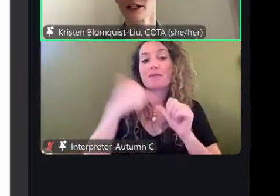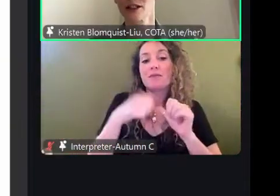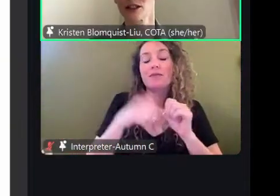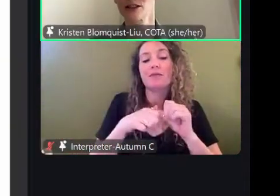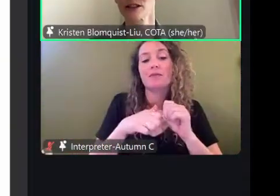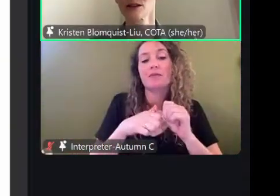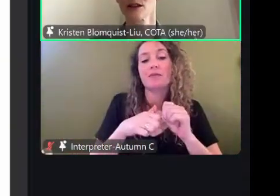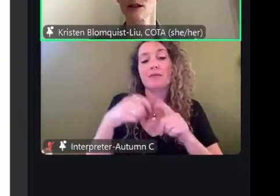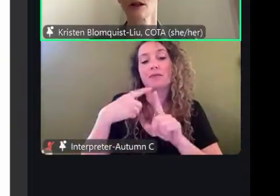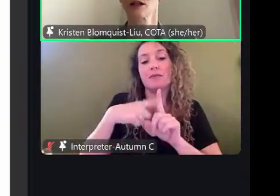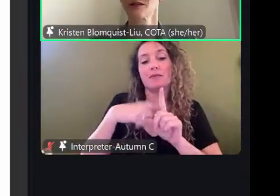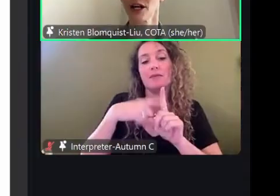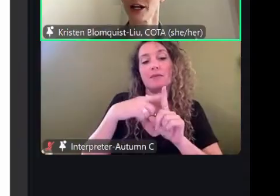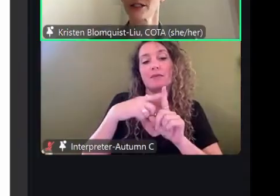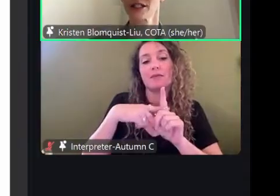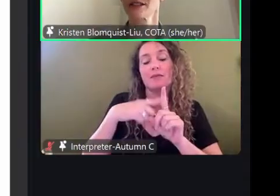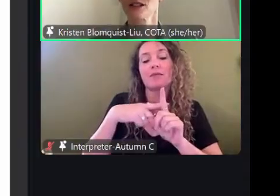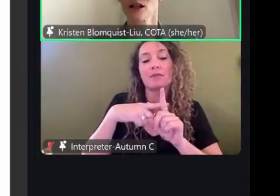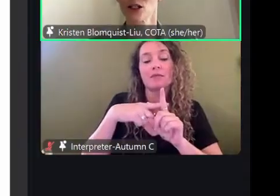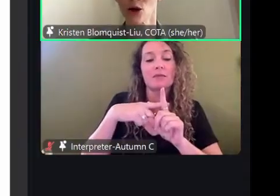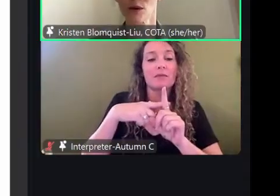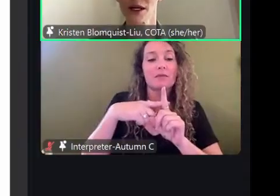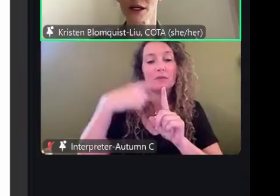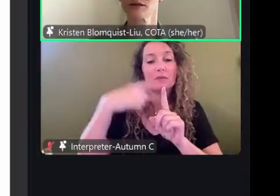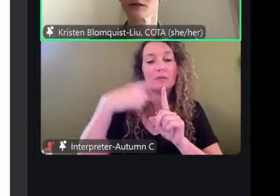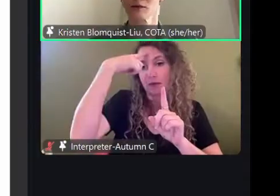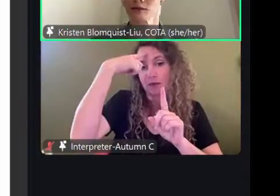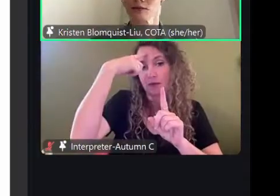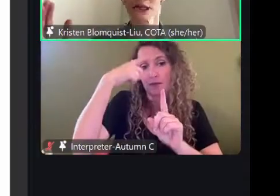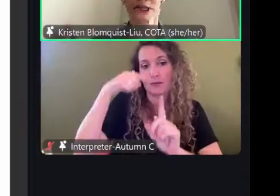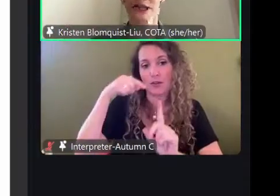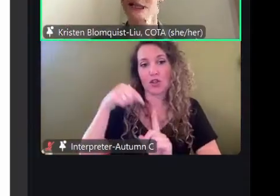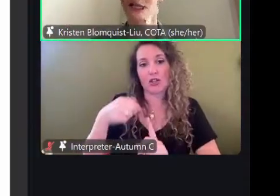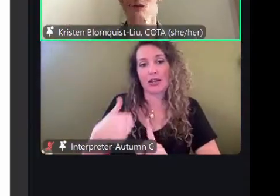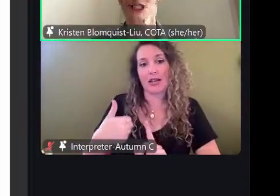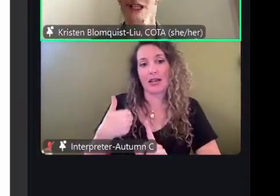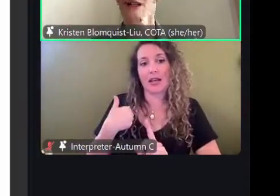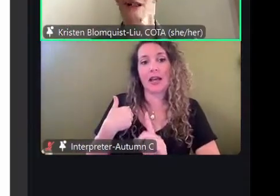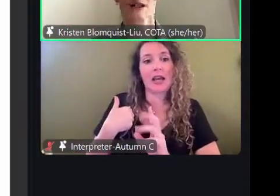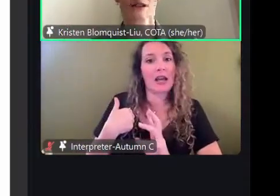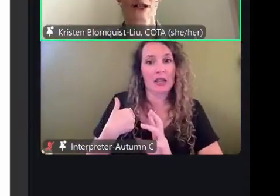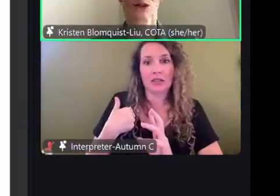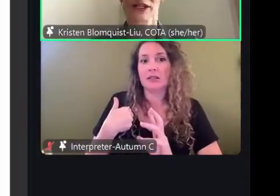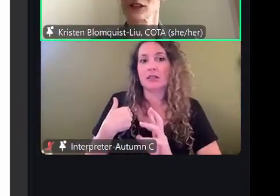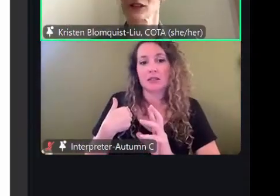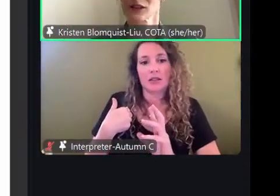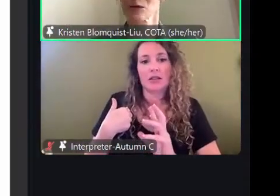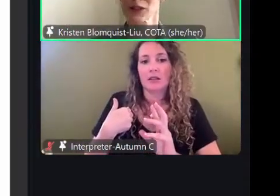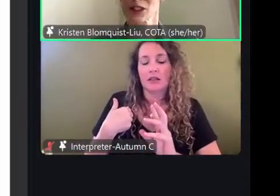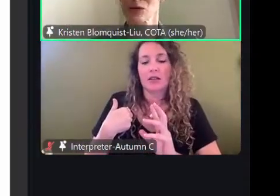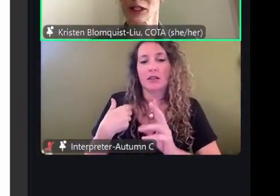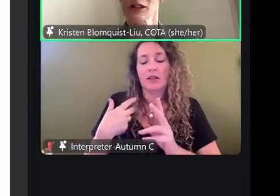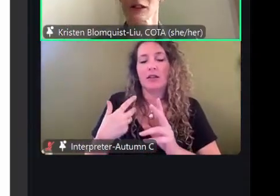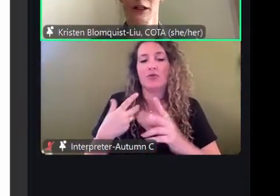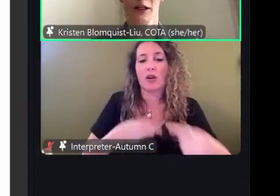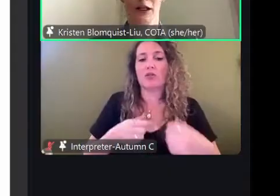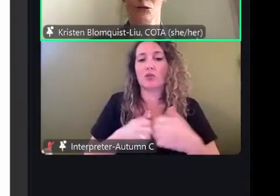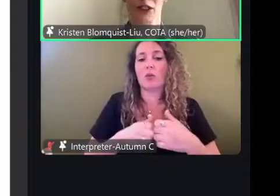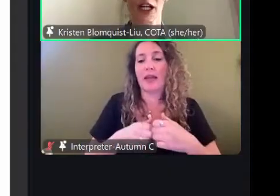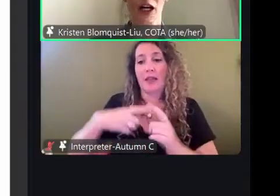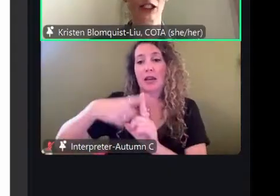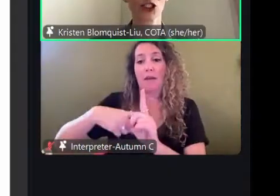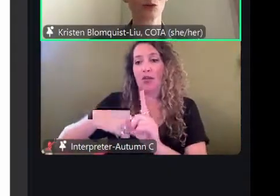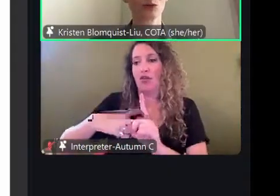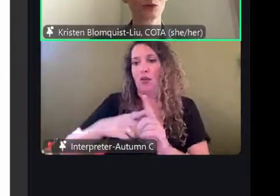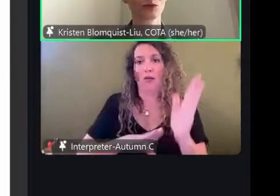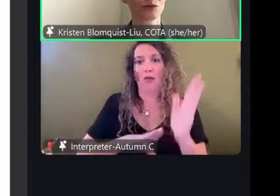temperature considerations. Like for her, she has dysautonomia, so those drastic temperature fluctuations can really be